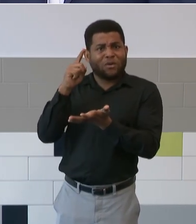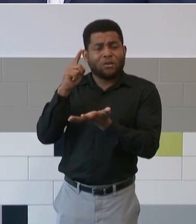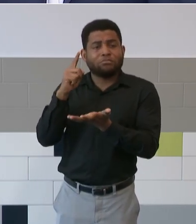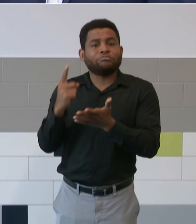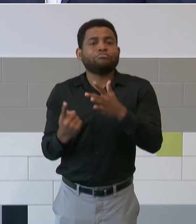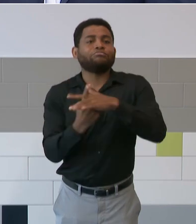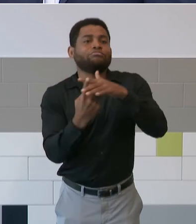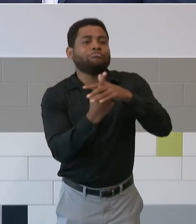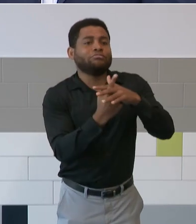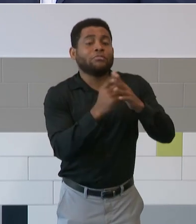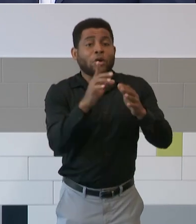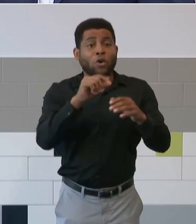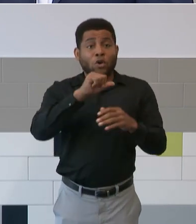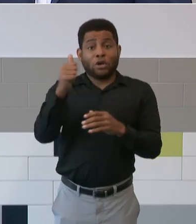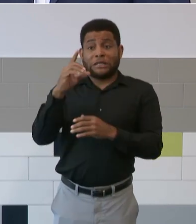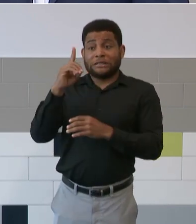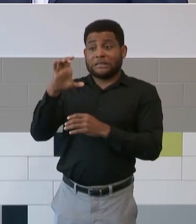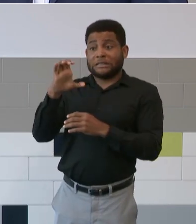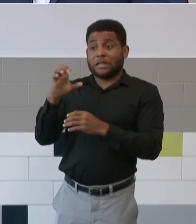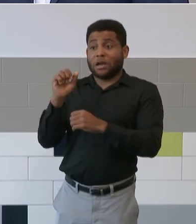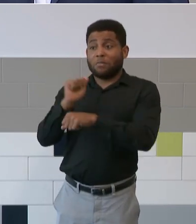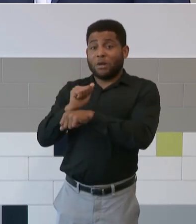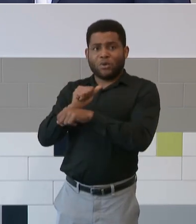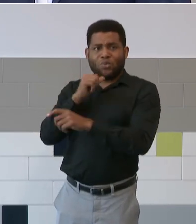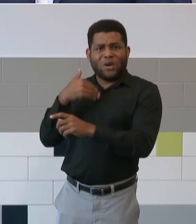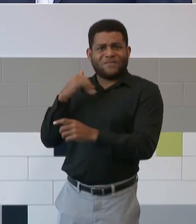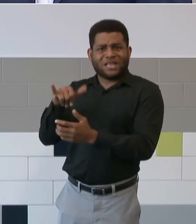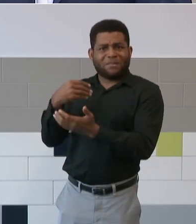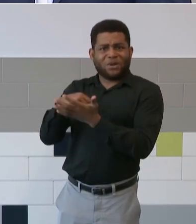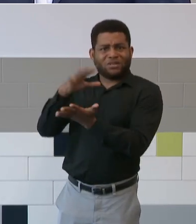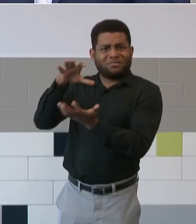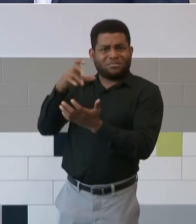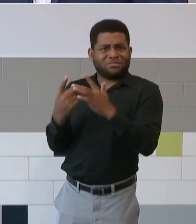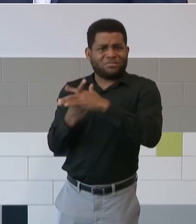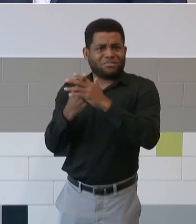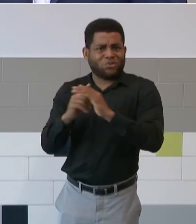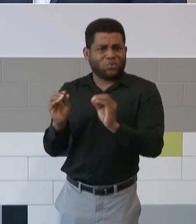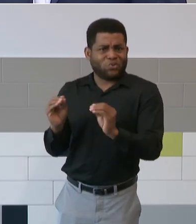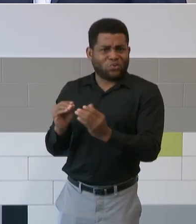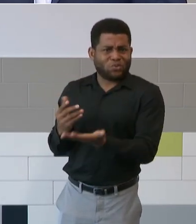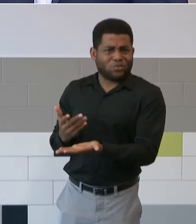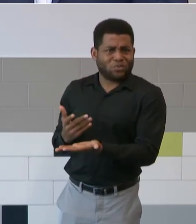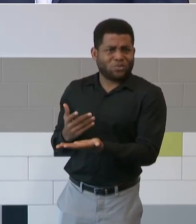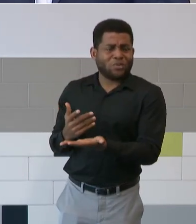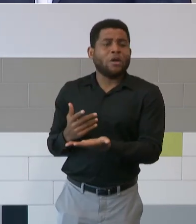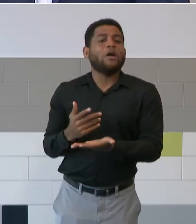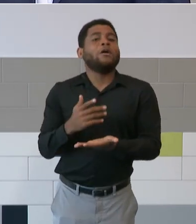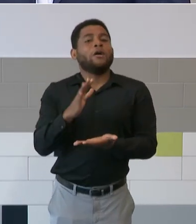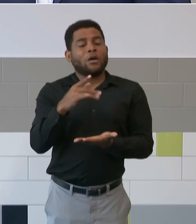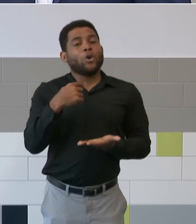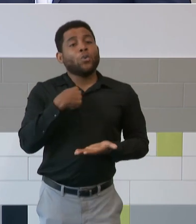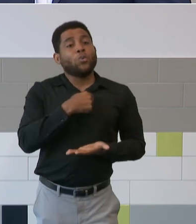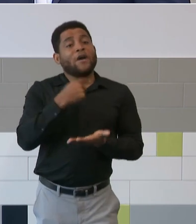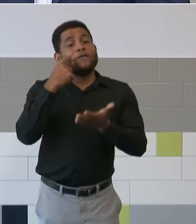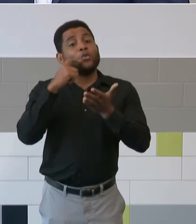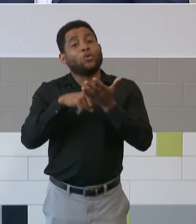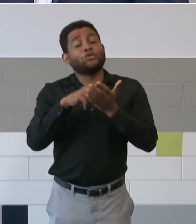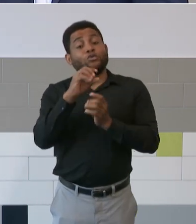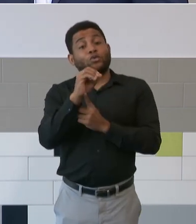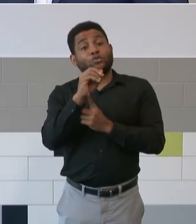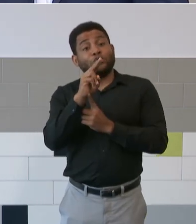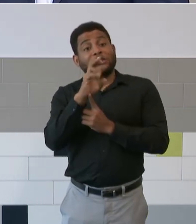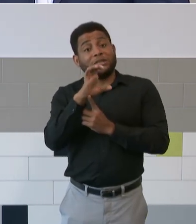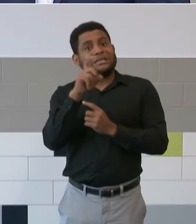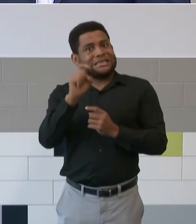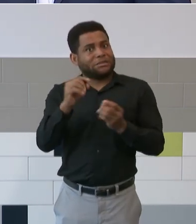discussed in other agencies, not just OUC, the need for incentives, whether it's in hiring